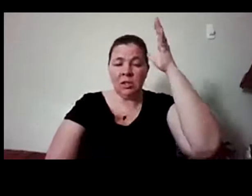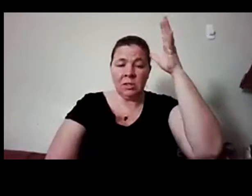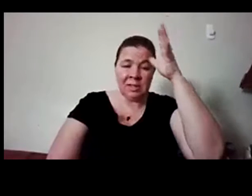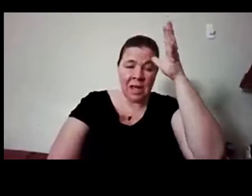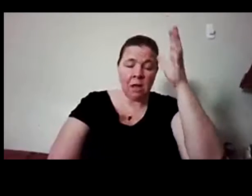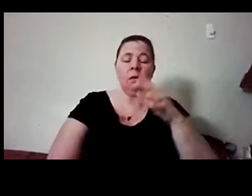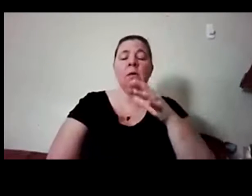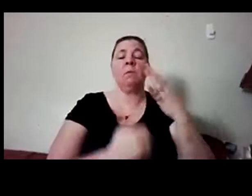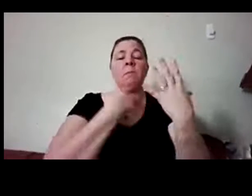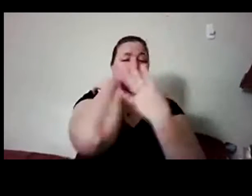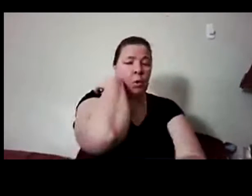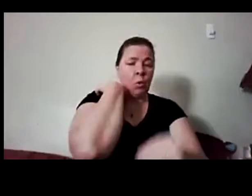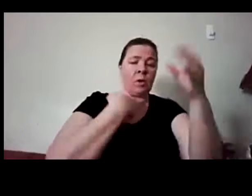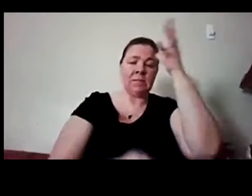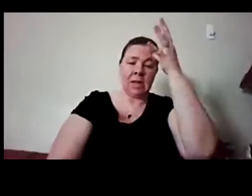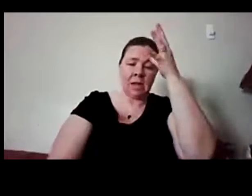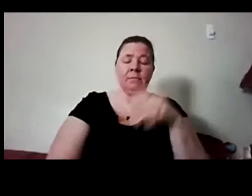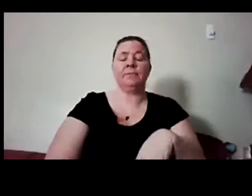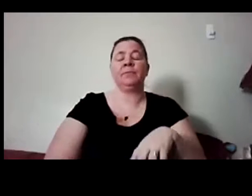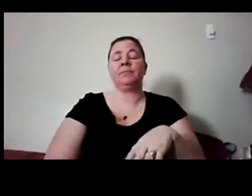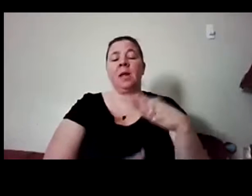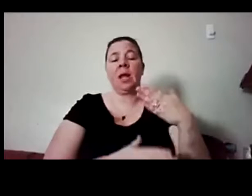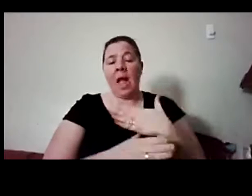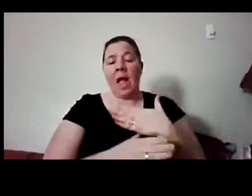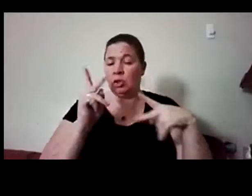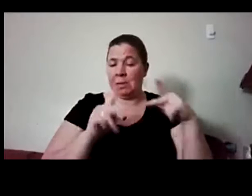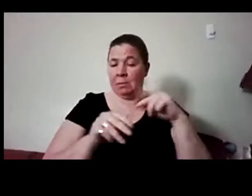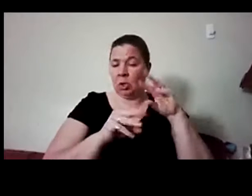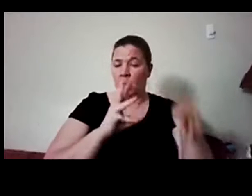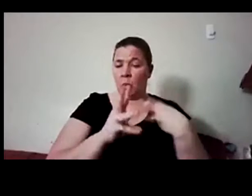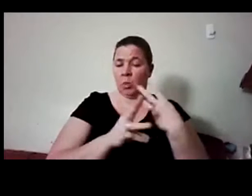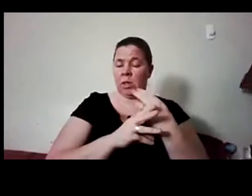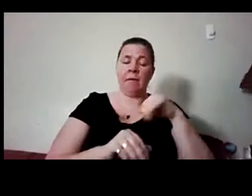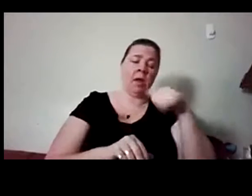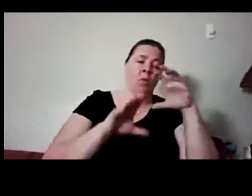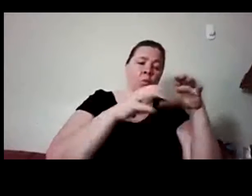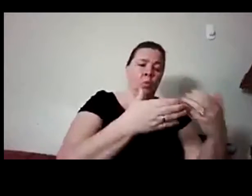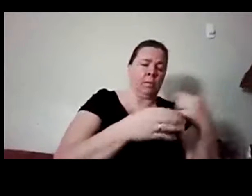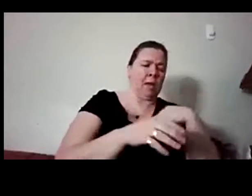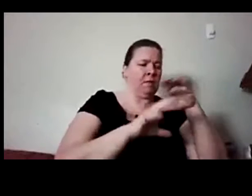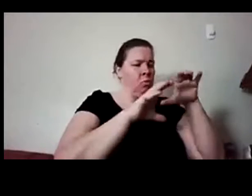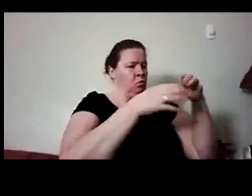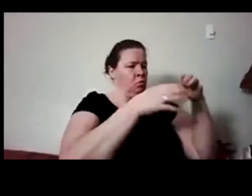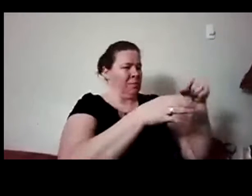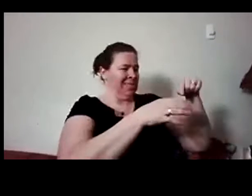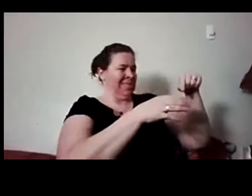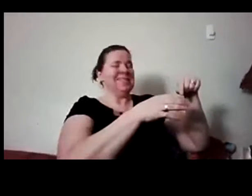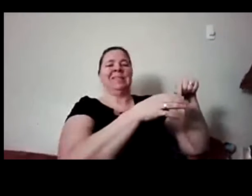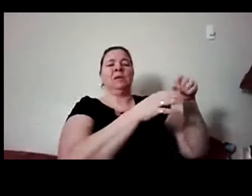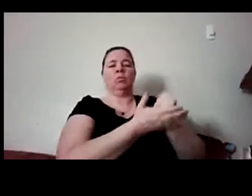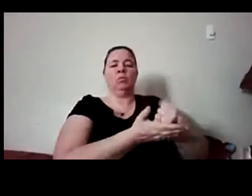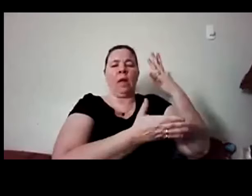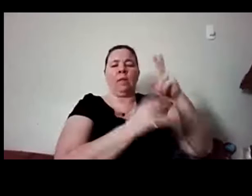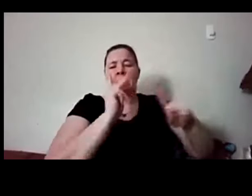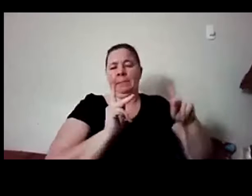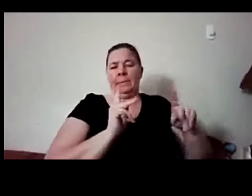that even though we have rich people in this world, we also have another set of people called wealthy, the wealthy people. The